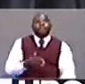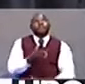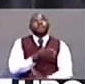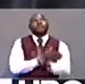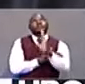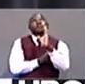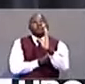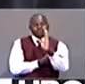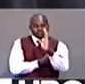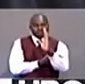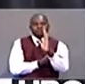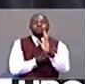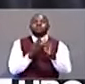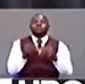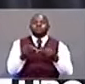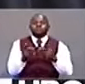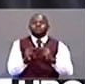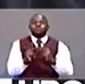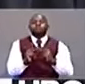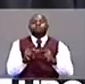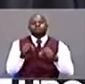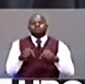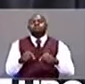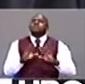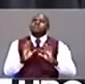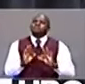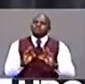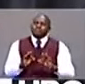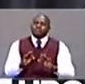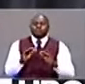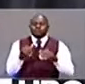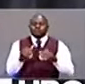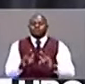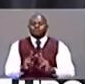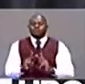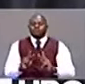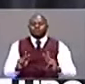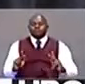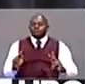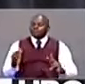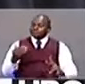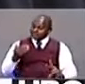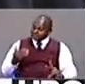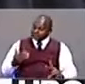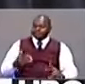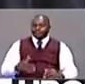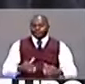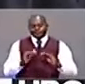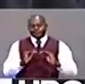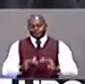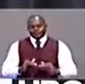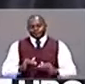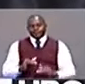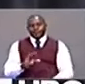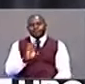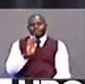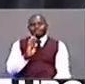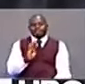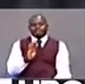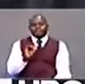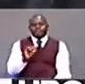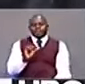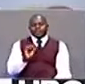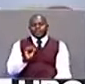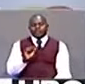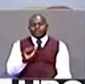Almighty God grant the great shepherd eternal rest. I thank you. Thank you, Honorable Sarirwa. Ben